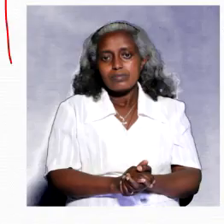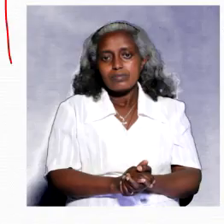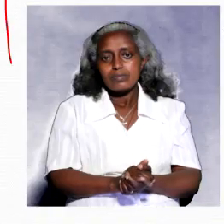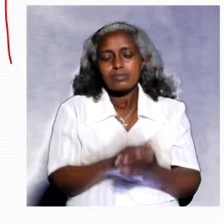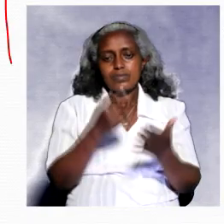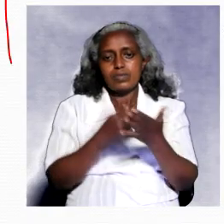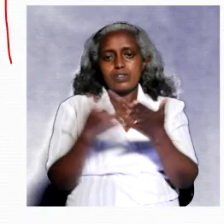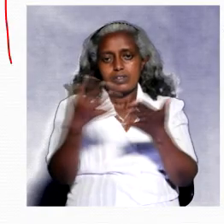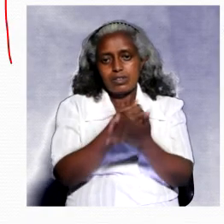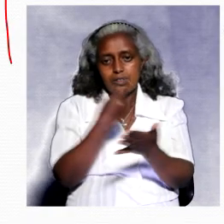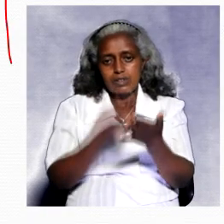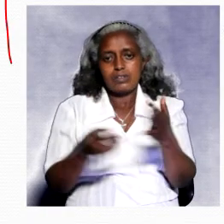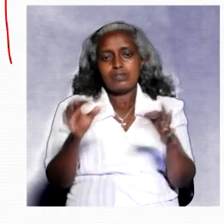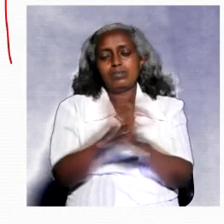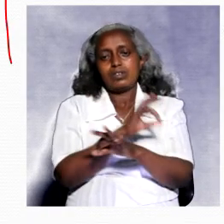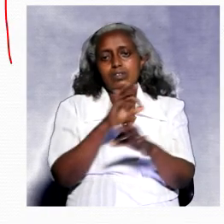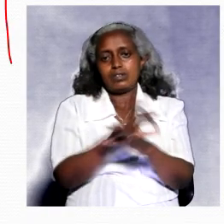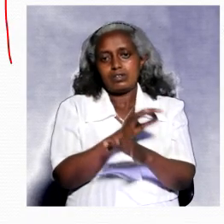Let's take this function.